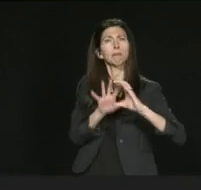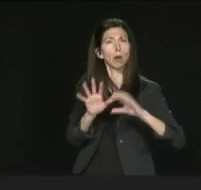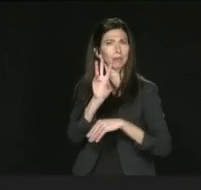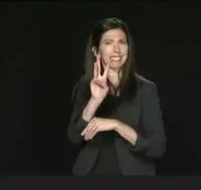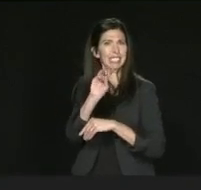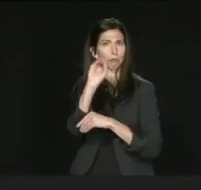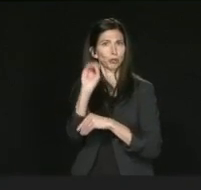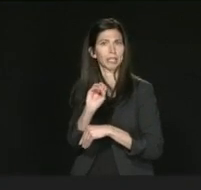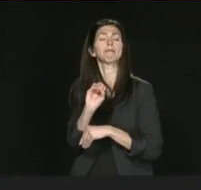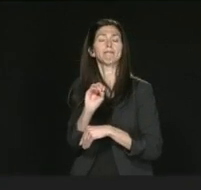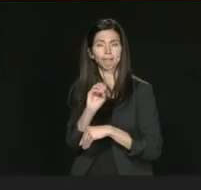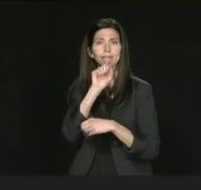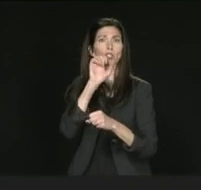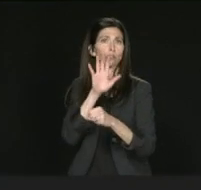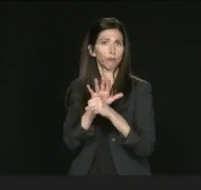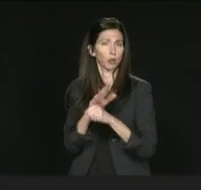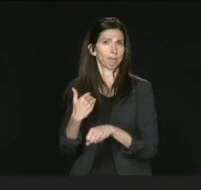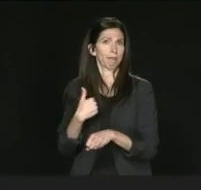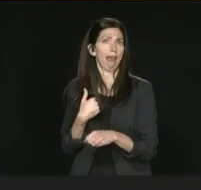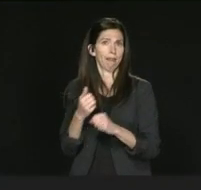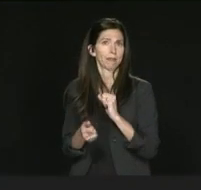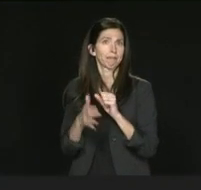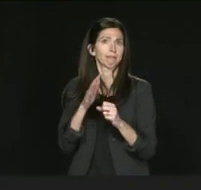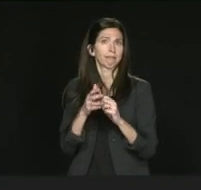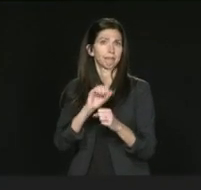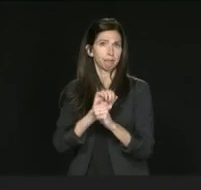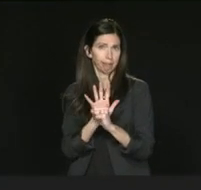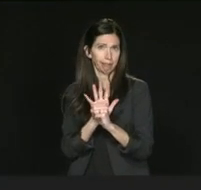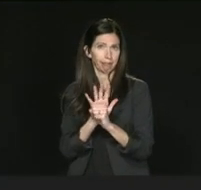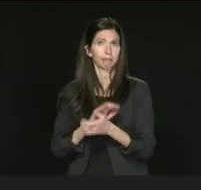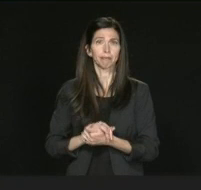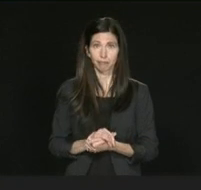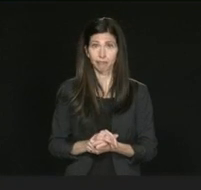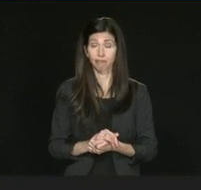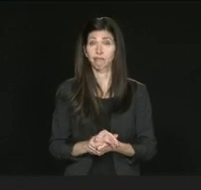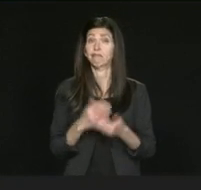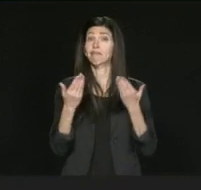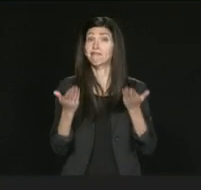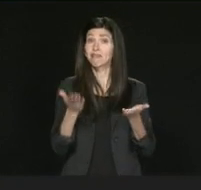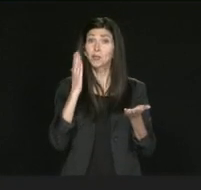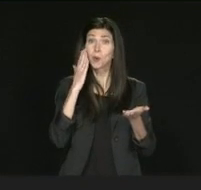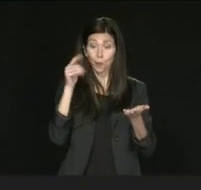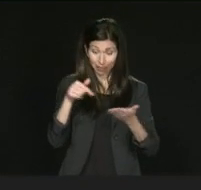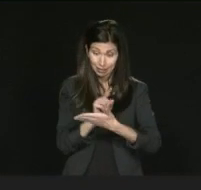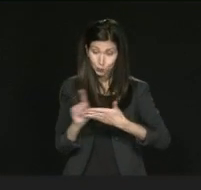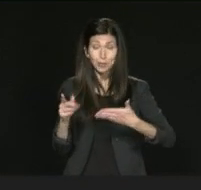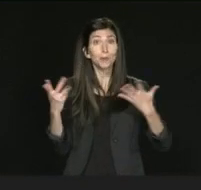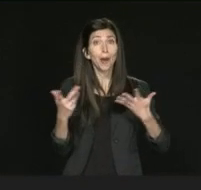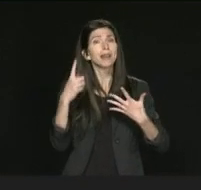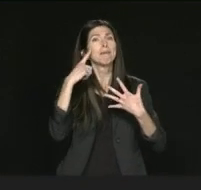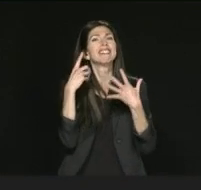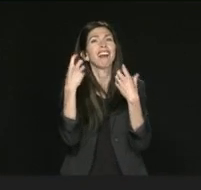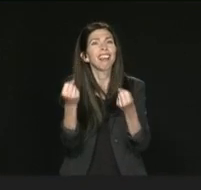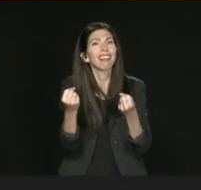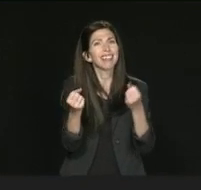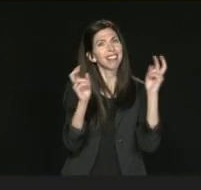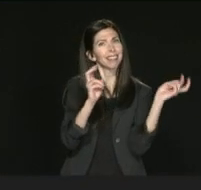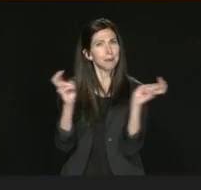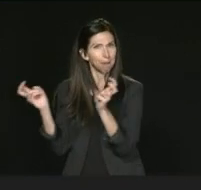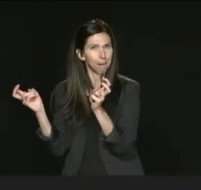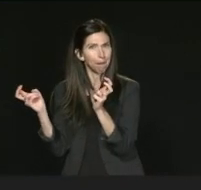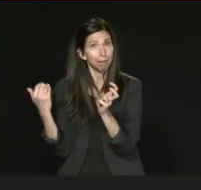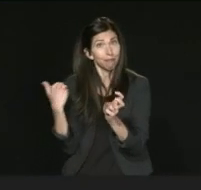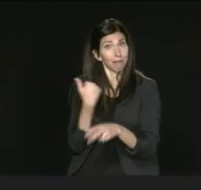This is Mental Health Week, which began on Monday and continues through to Sunday, May 10th. This